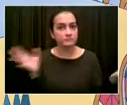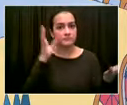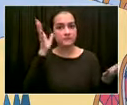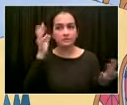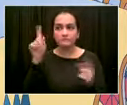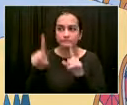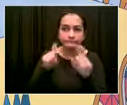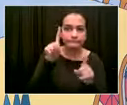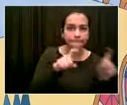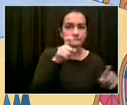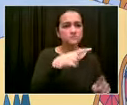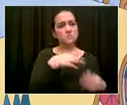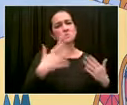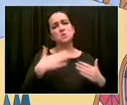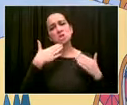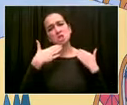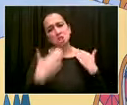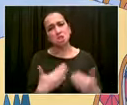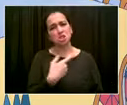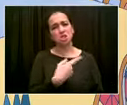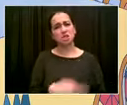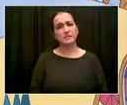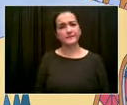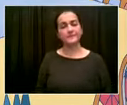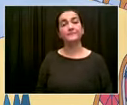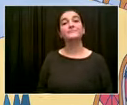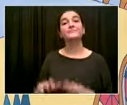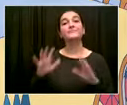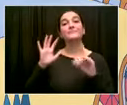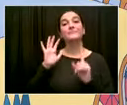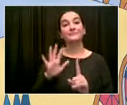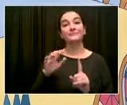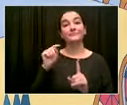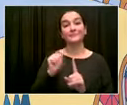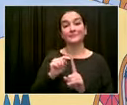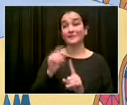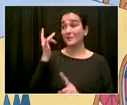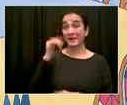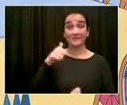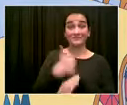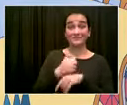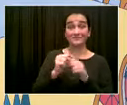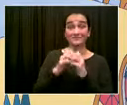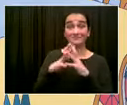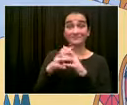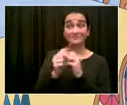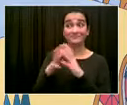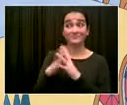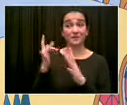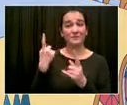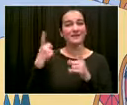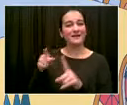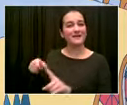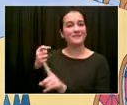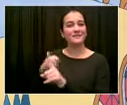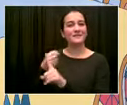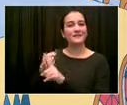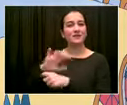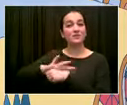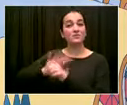to bring back kids after COVID. But I think there's a much more powerful, permanent reality if we do